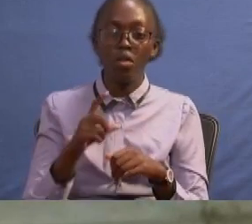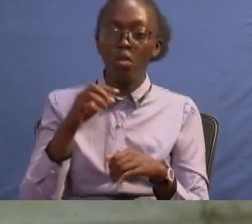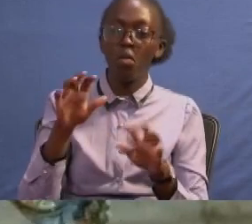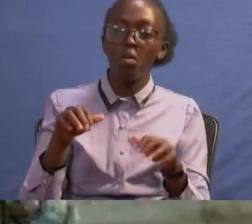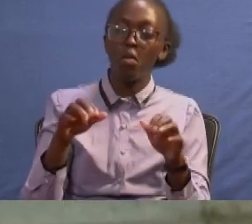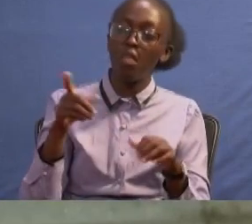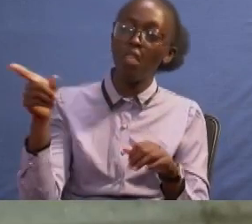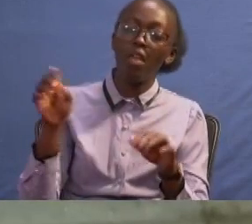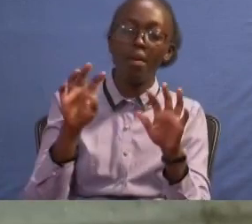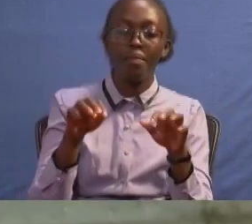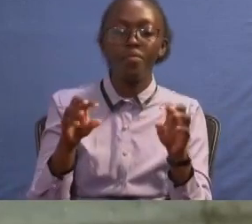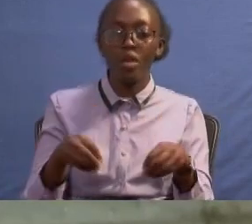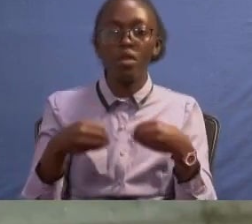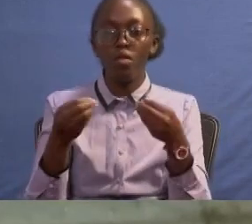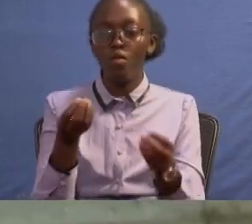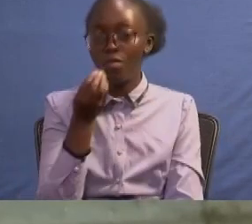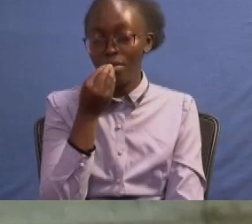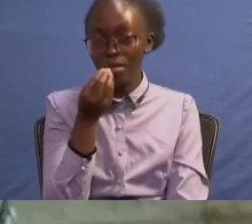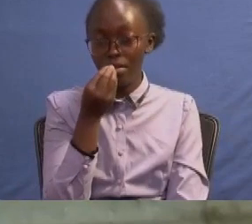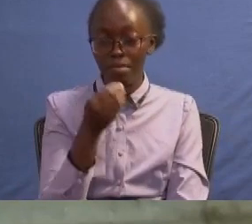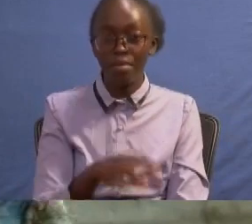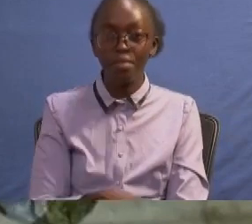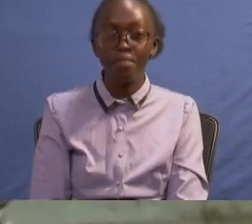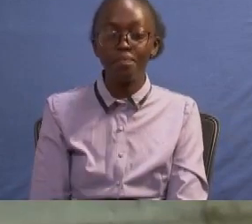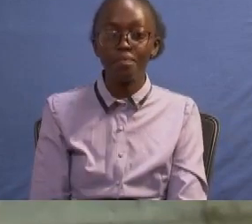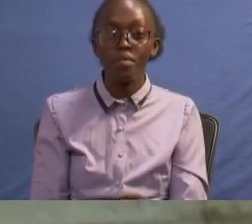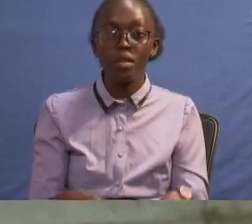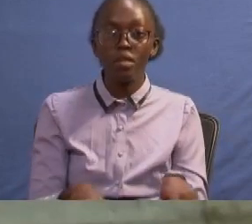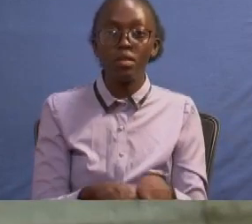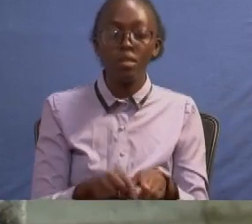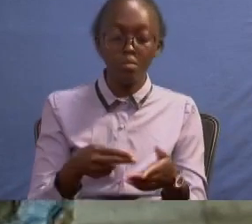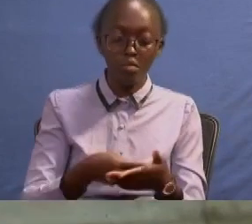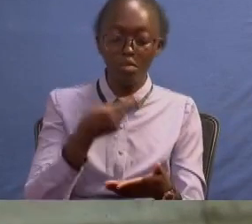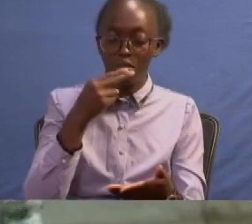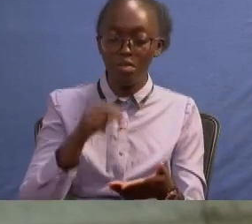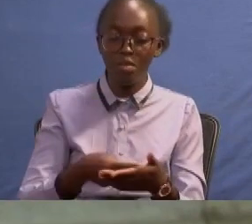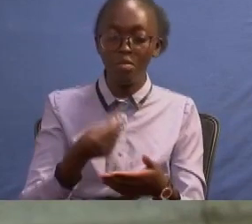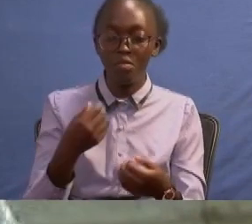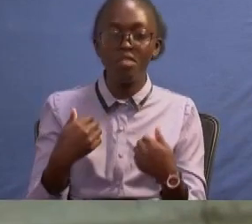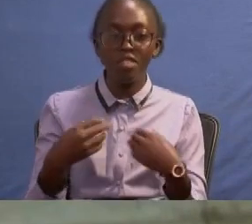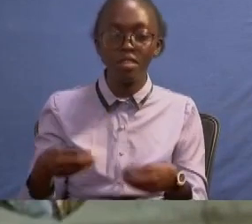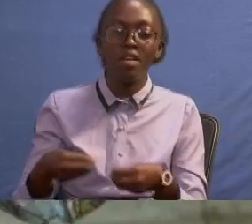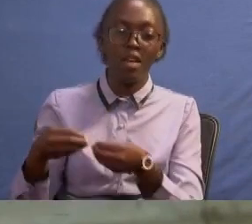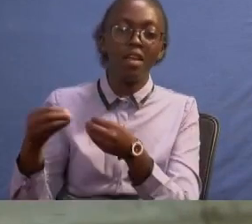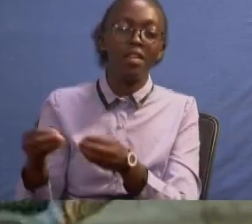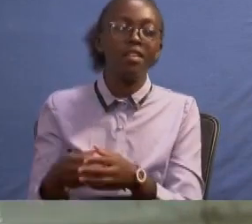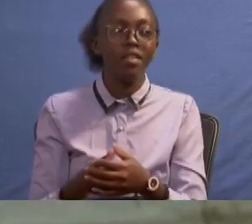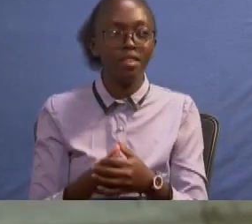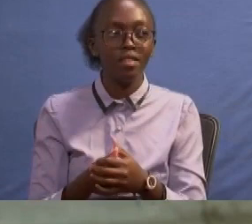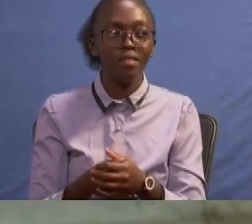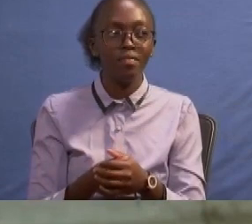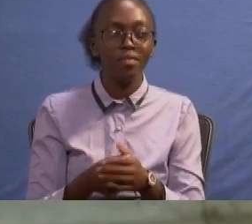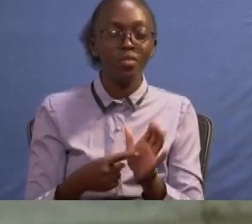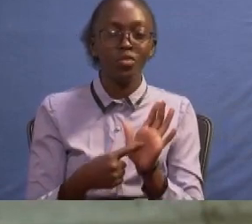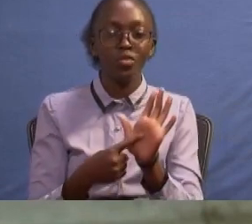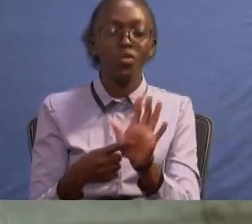we would be given good food, and sometimes we would carry even the spoons from there to show that, you know, with emblem, so